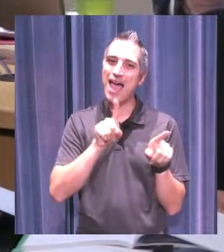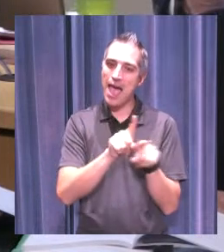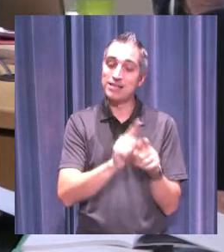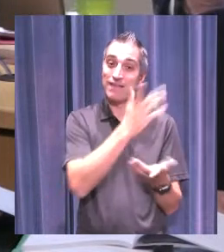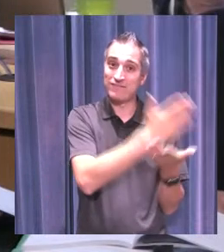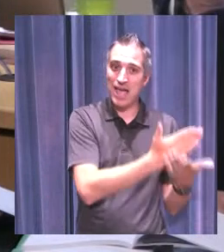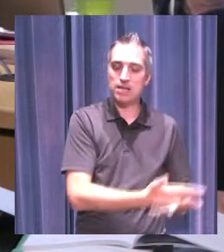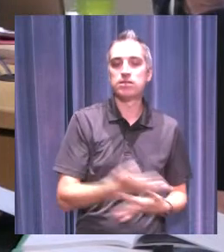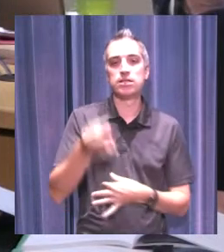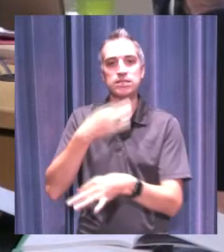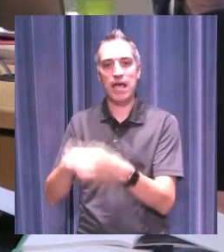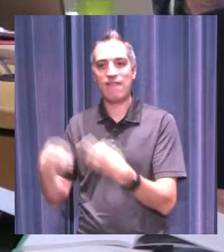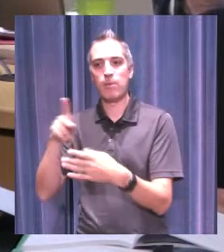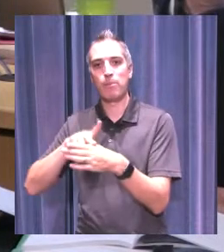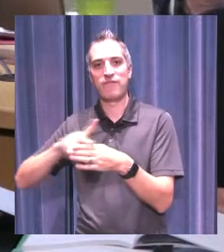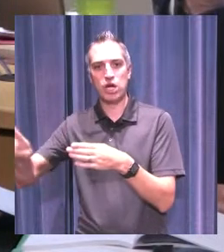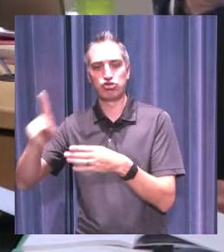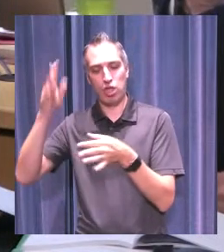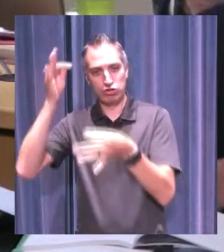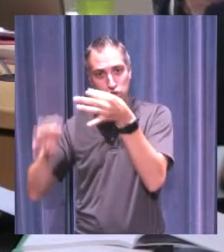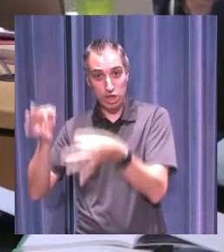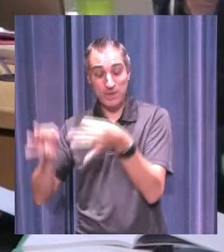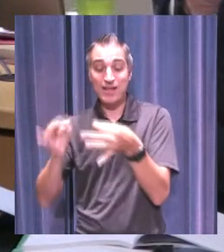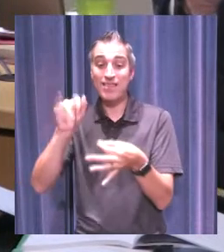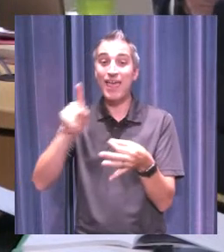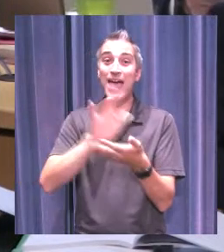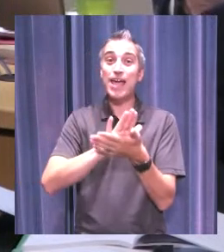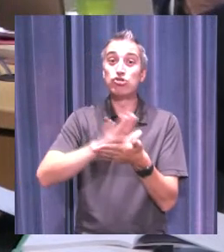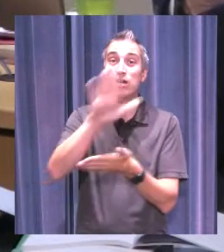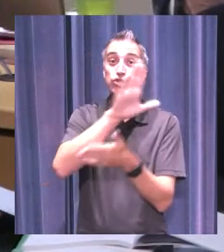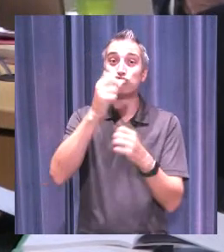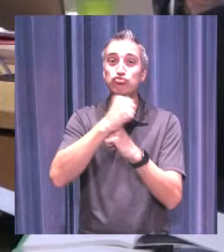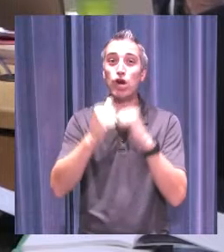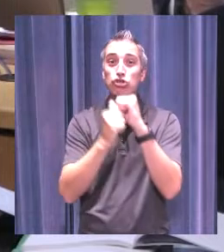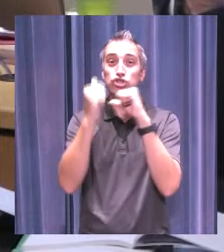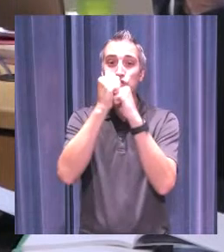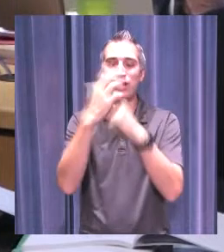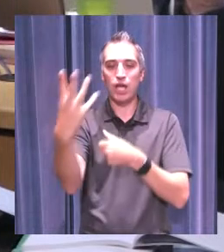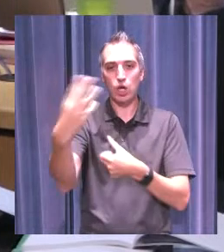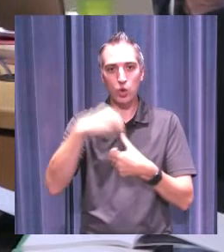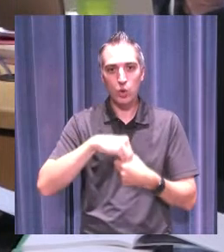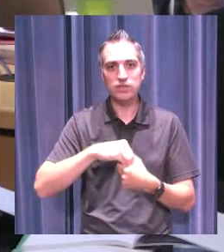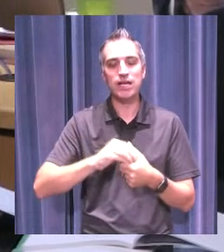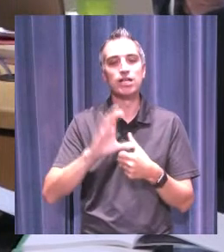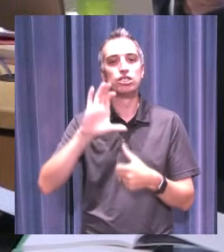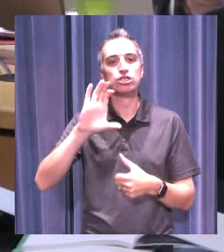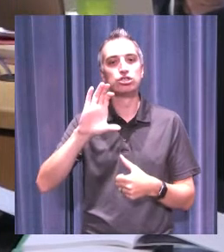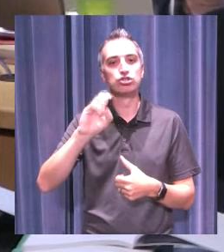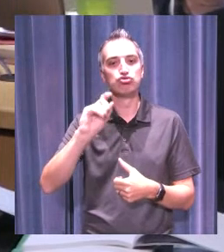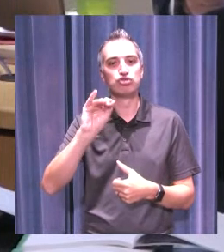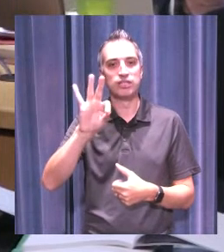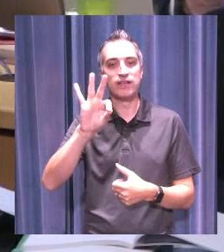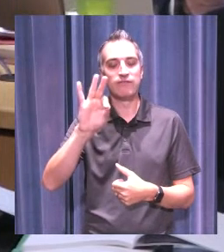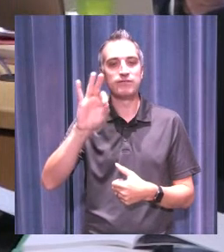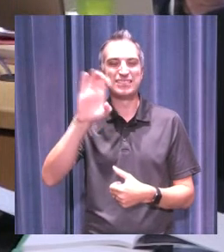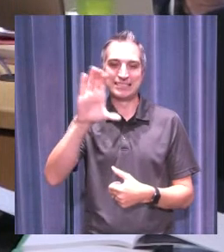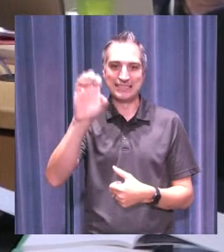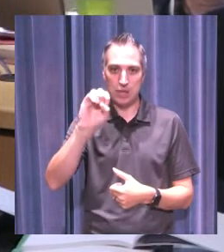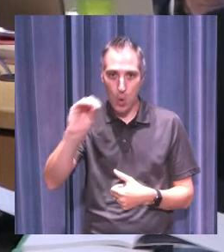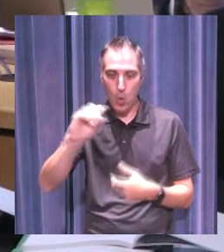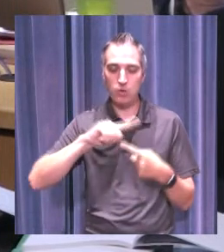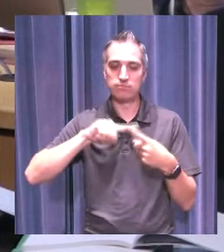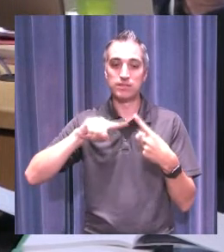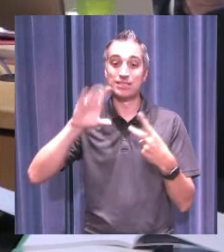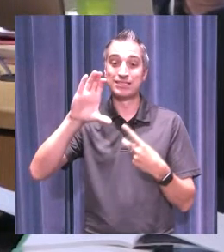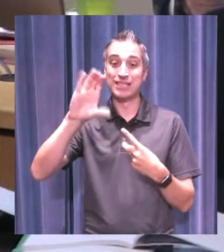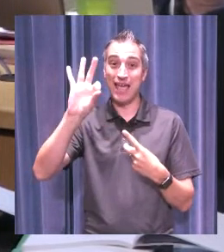requiring professional judgment. The institution's administrative structure includes a chief executive officer, chief financial